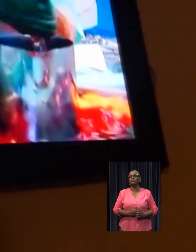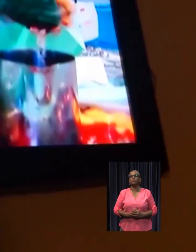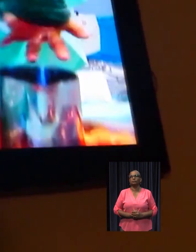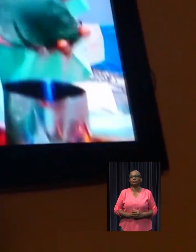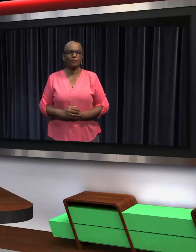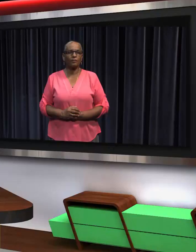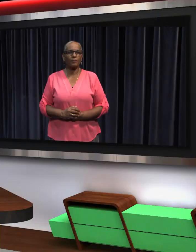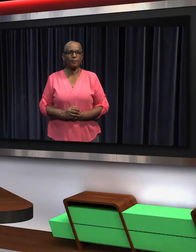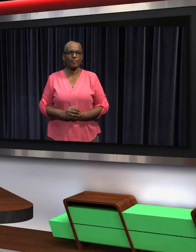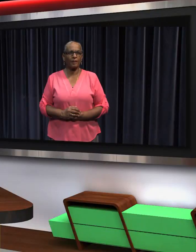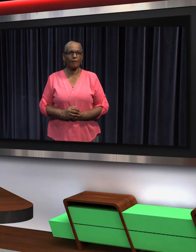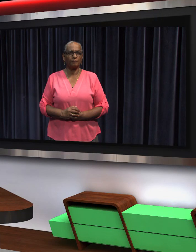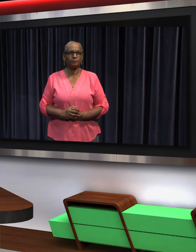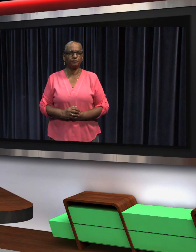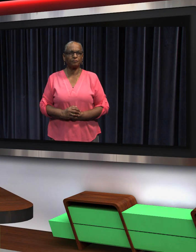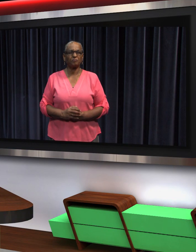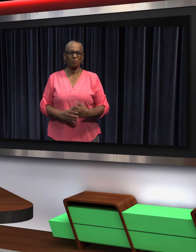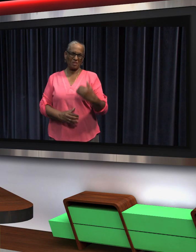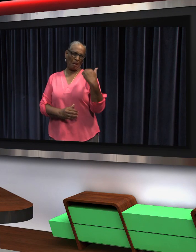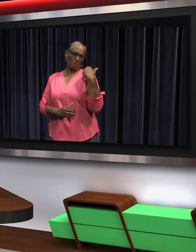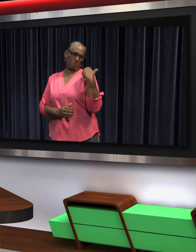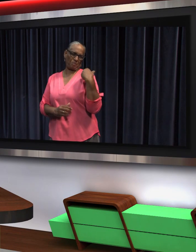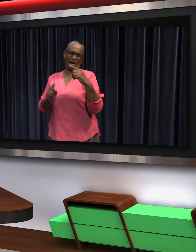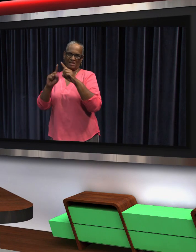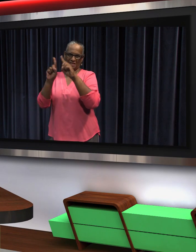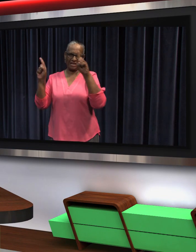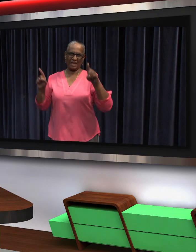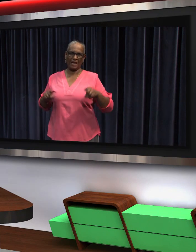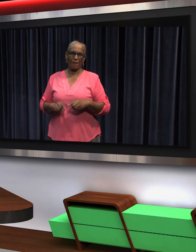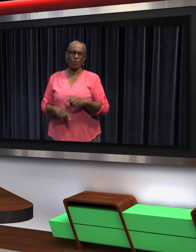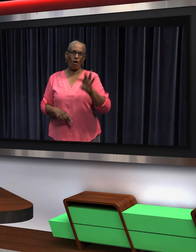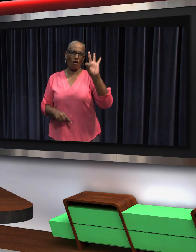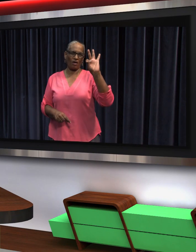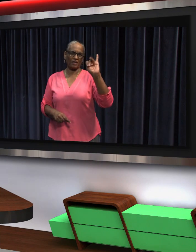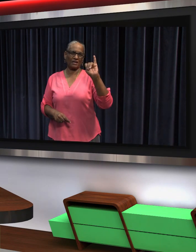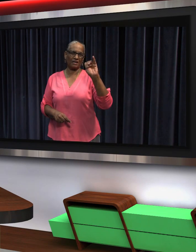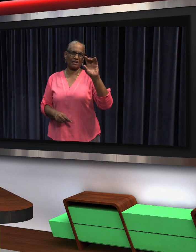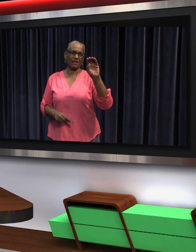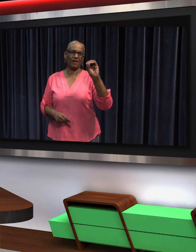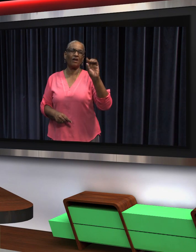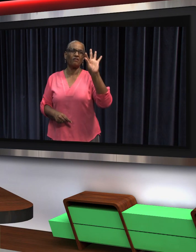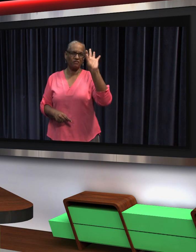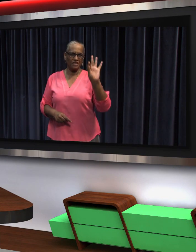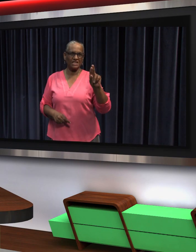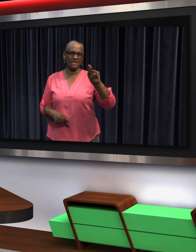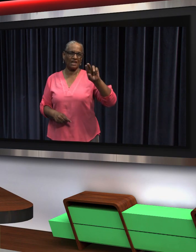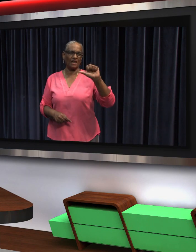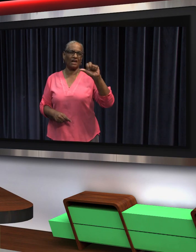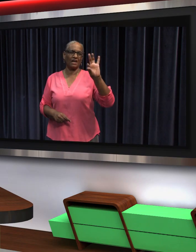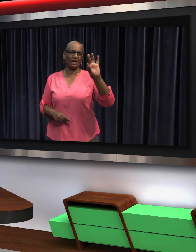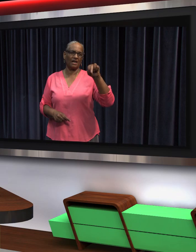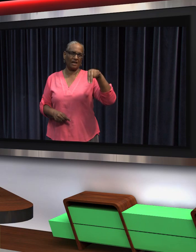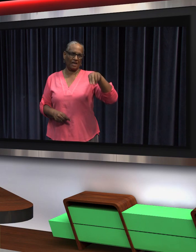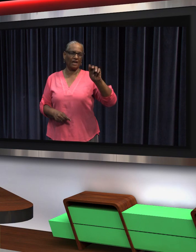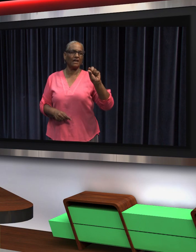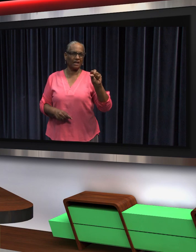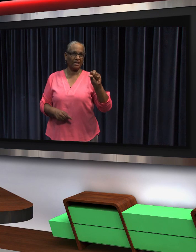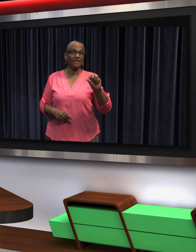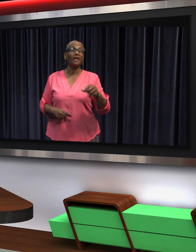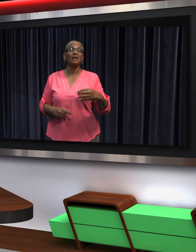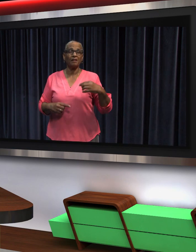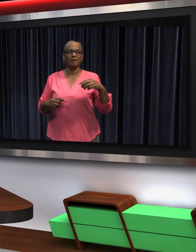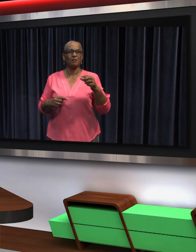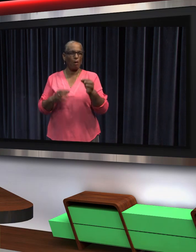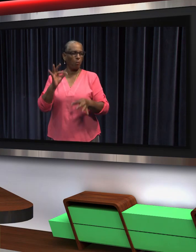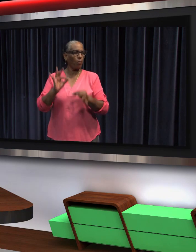organs. And in the latest Fitch rating report, our country has been assessed with a B-